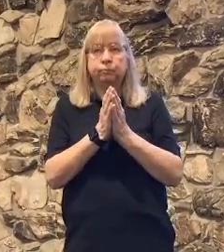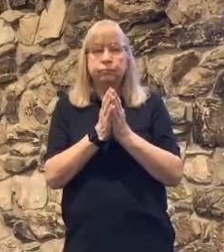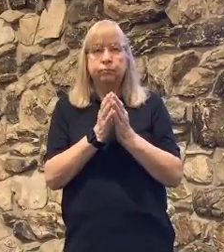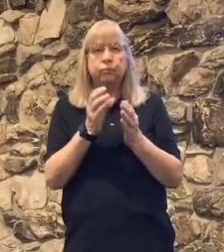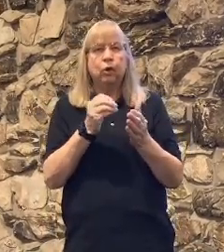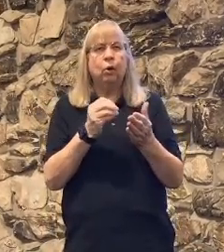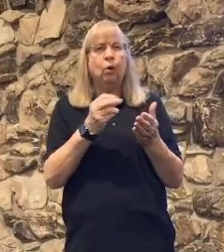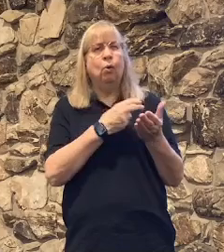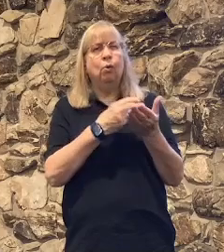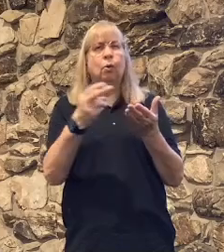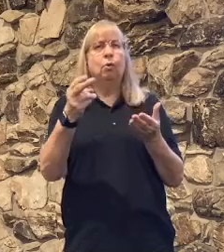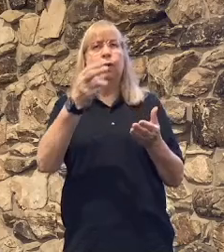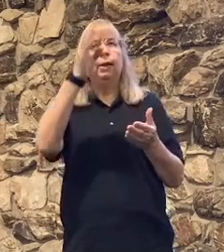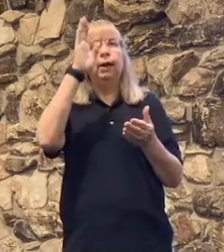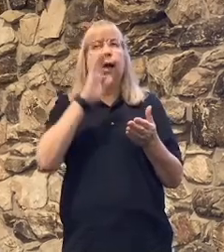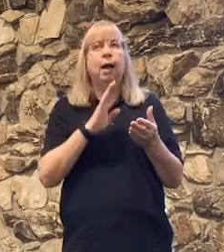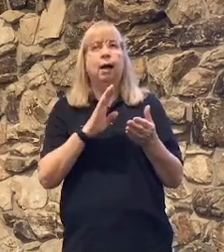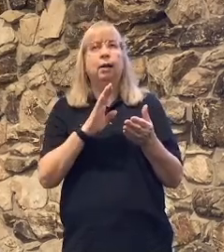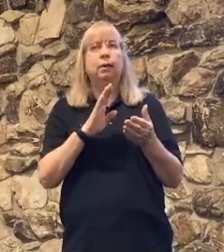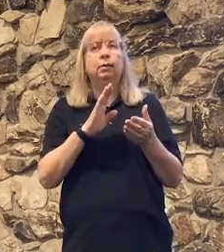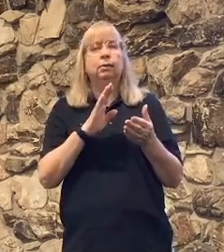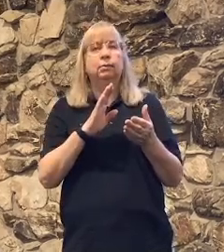Oh, Holy God,